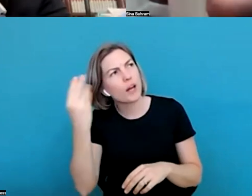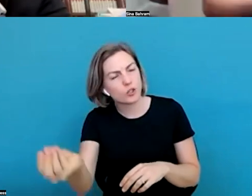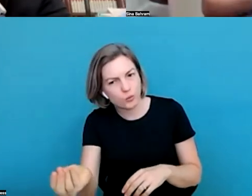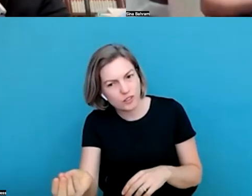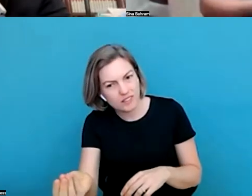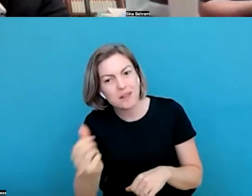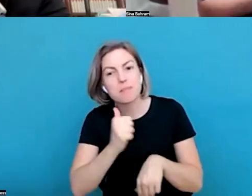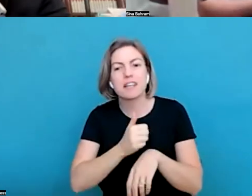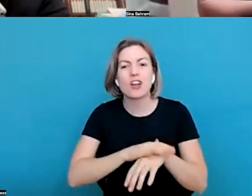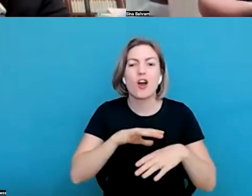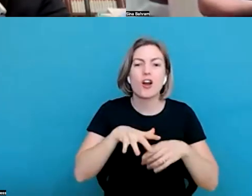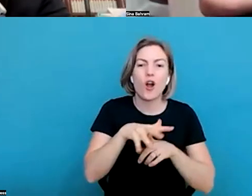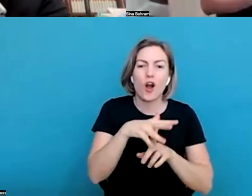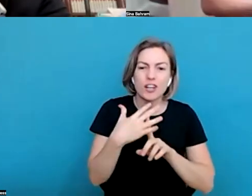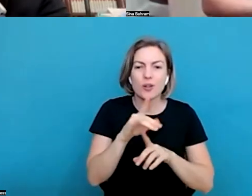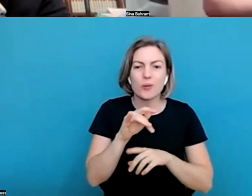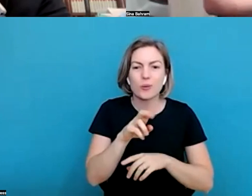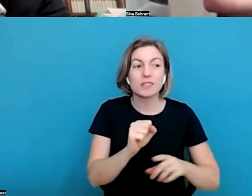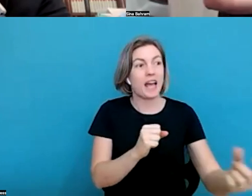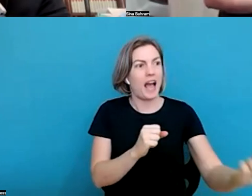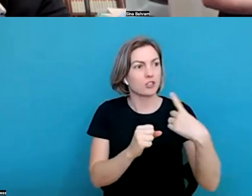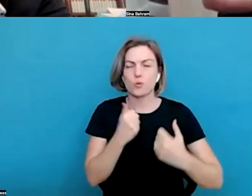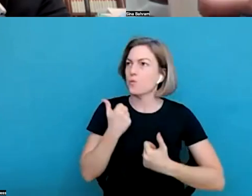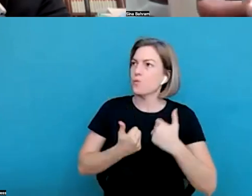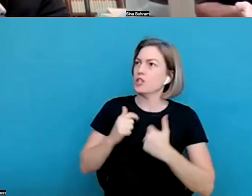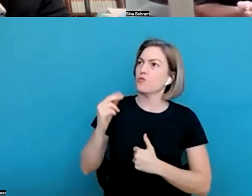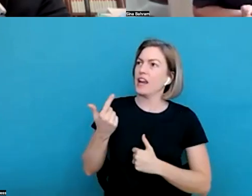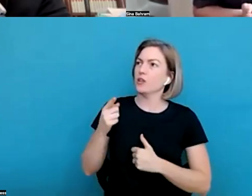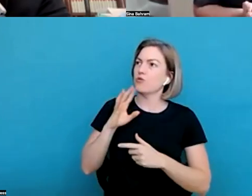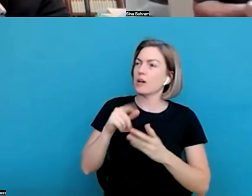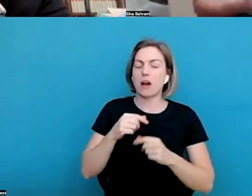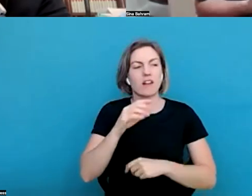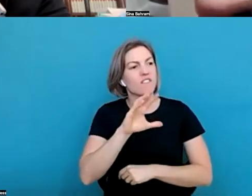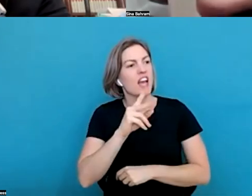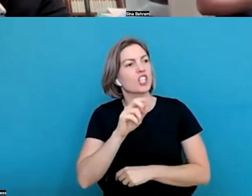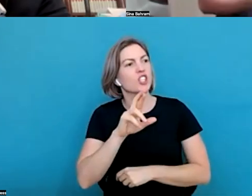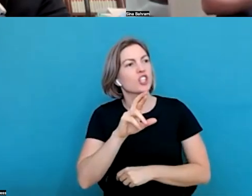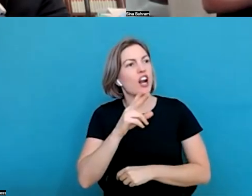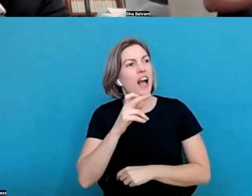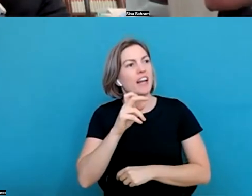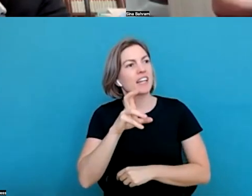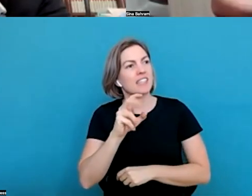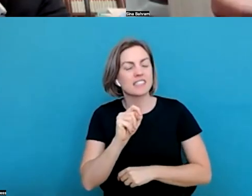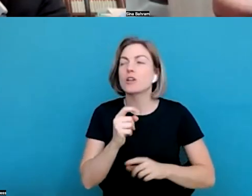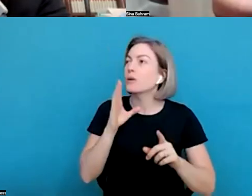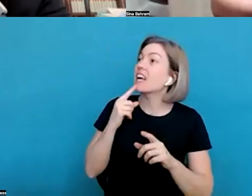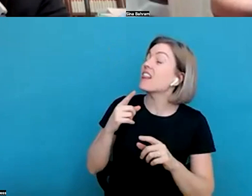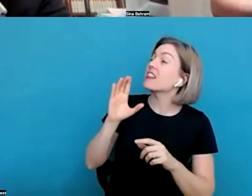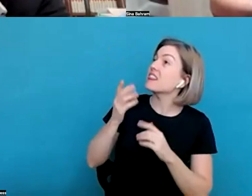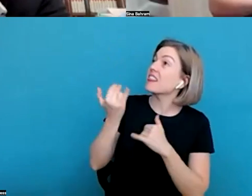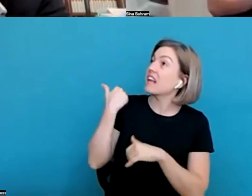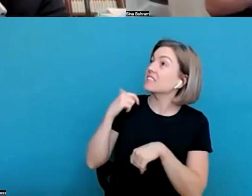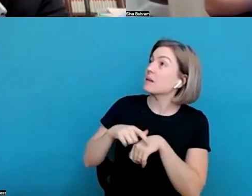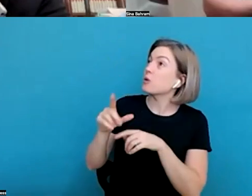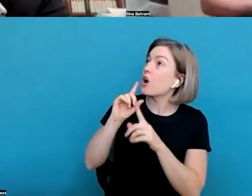based on context clues, maybe it needs to ask you which Greg you're talking about. I could say Vanderheiden, and then it could say the last time you hung out with Greg Vanderheiden